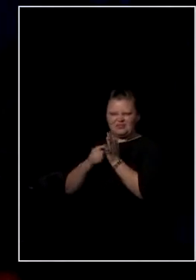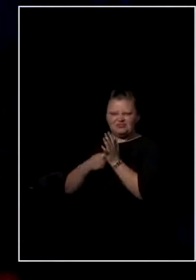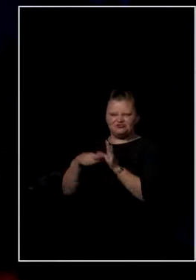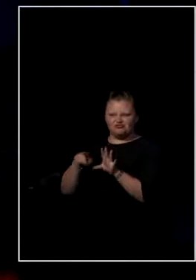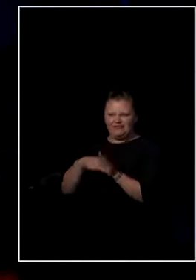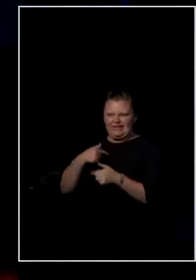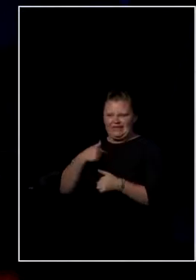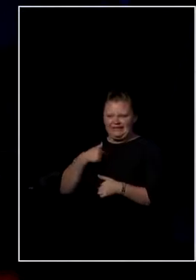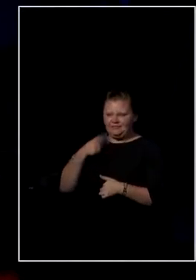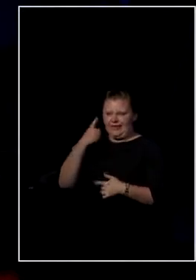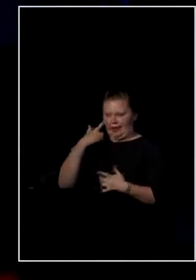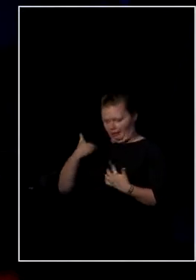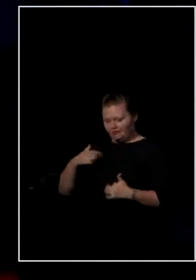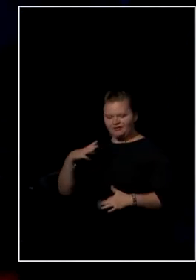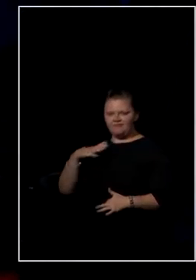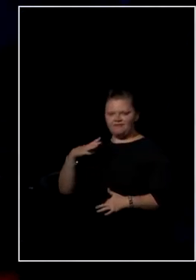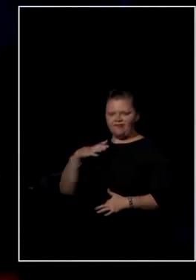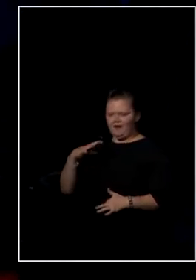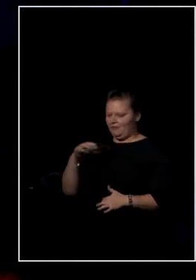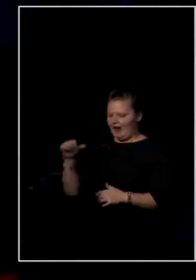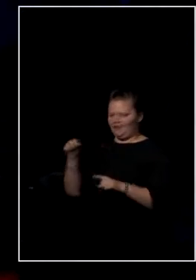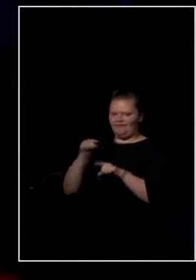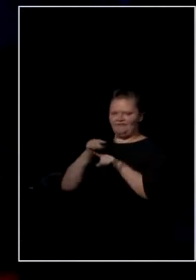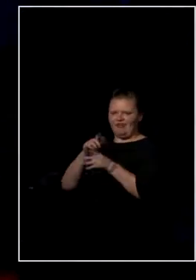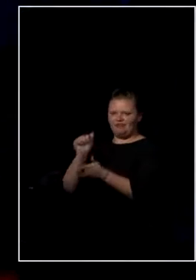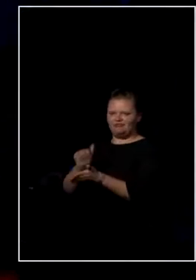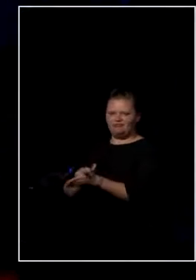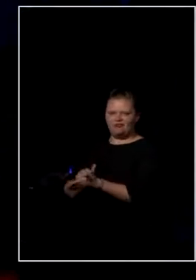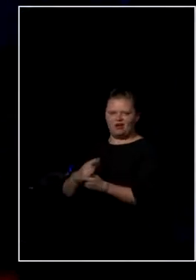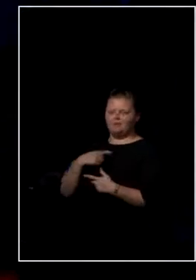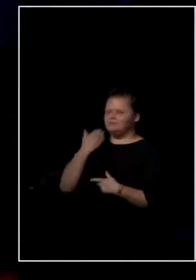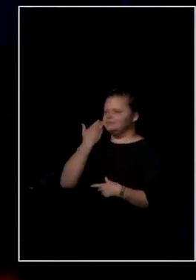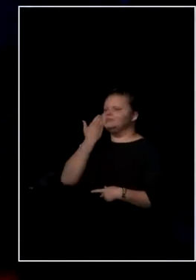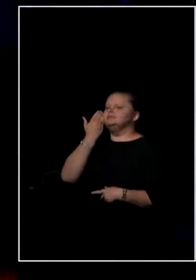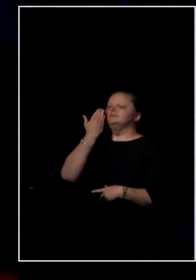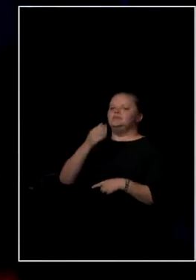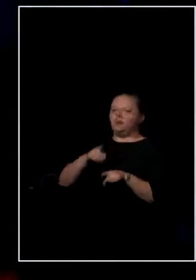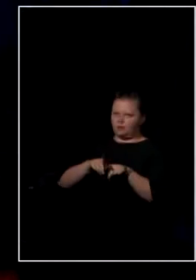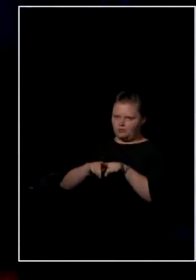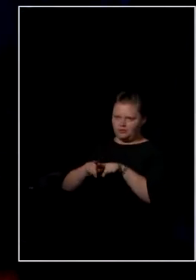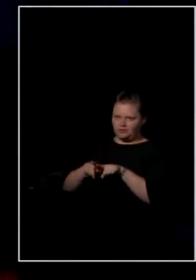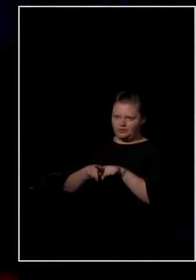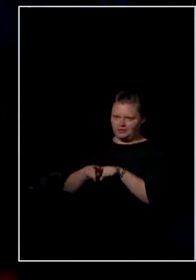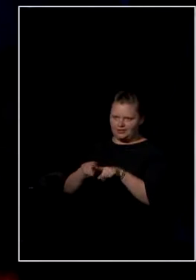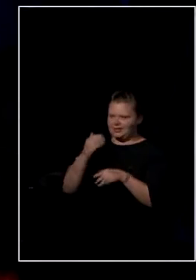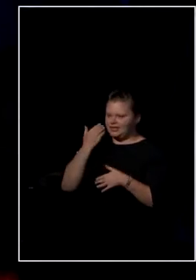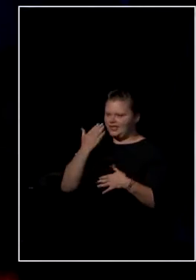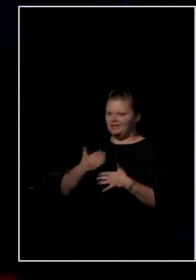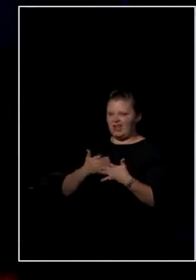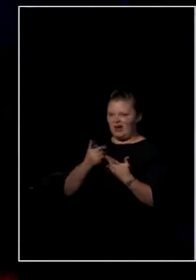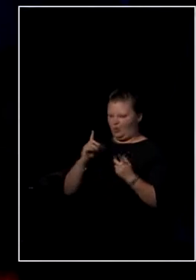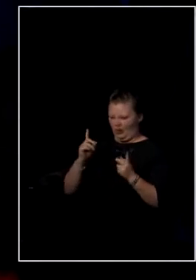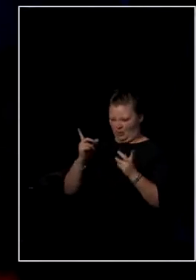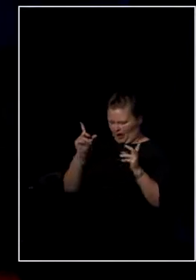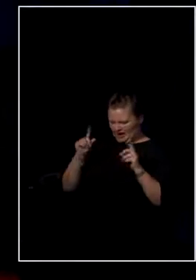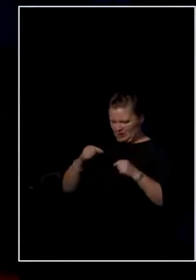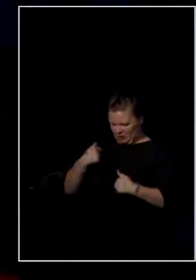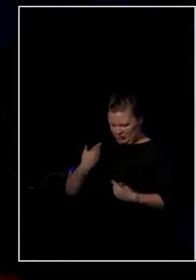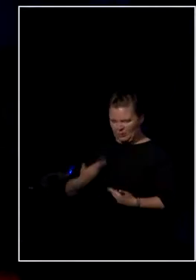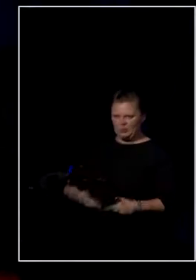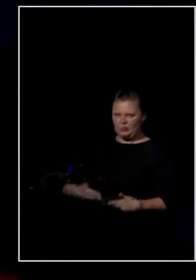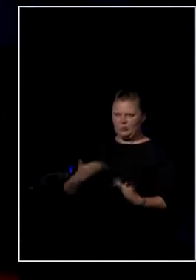to do. And I am still learning, and every day I am learning what I do with it.